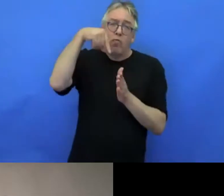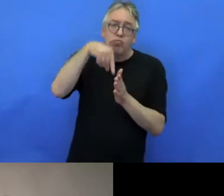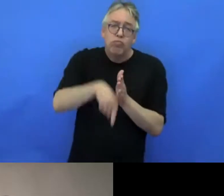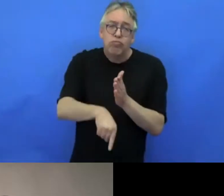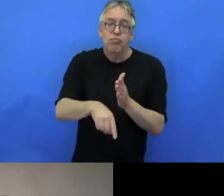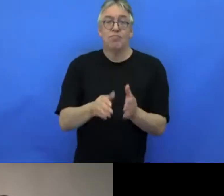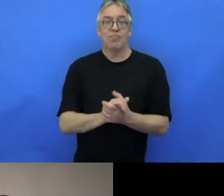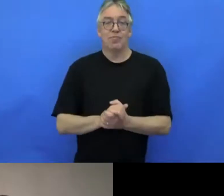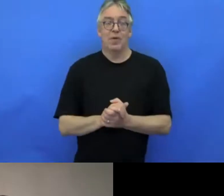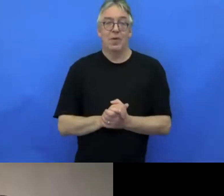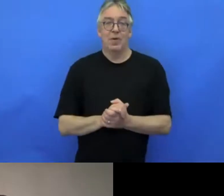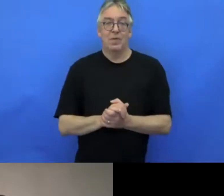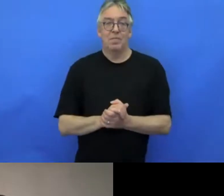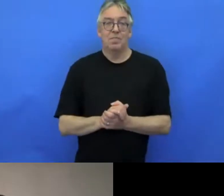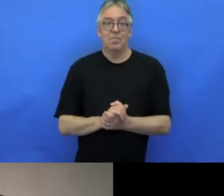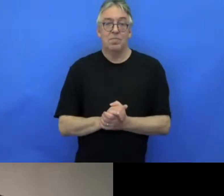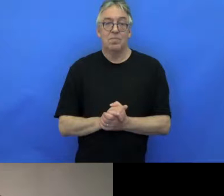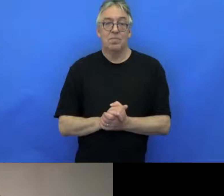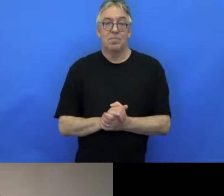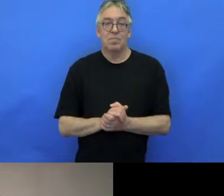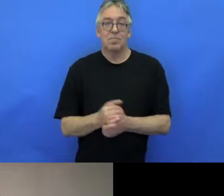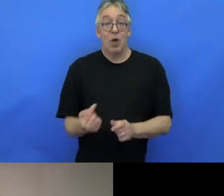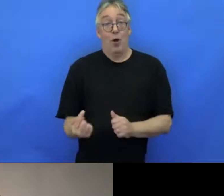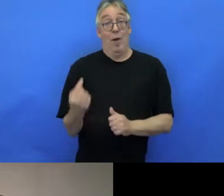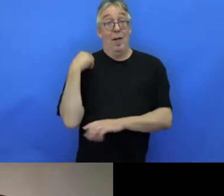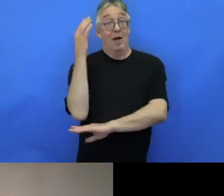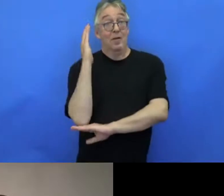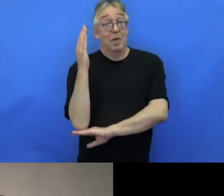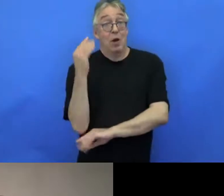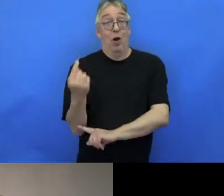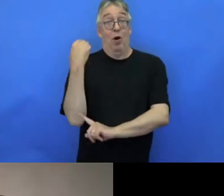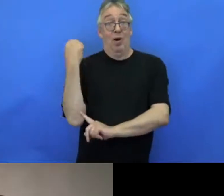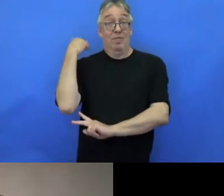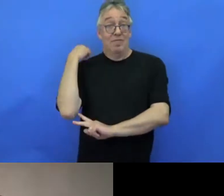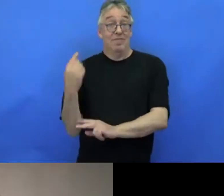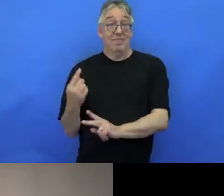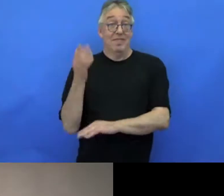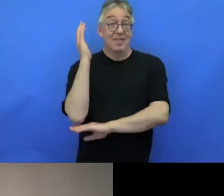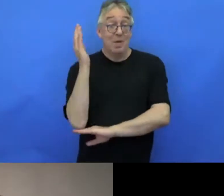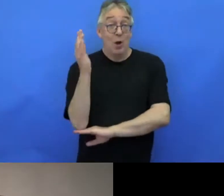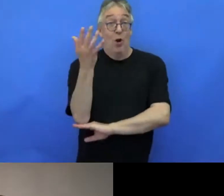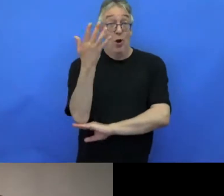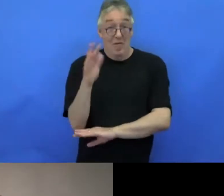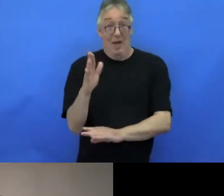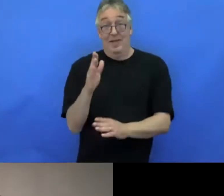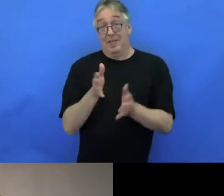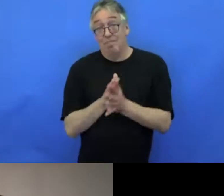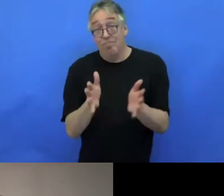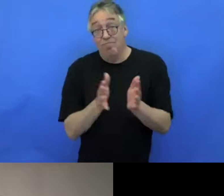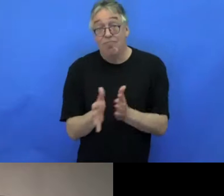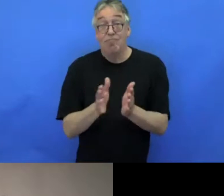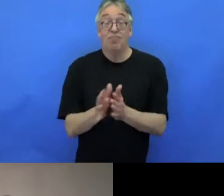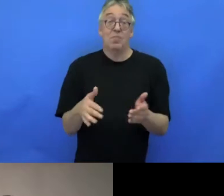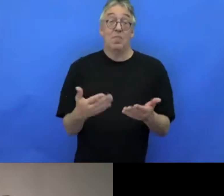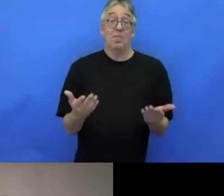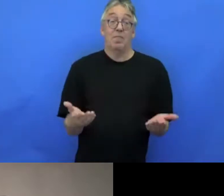also speakers before me have already outlined and that are touched upon in the report, like mistakes in targeting,